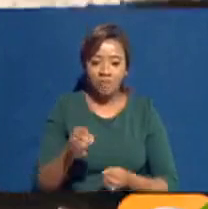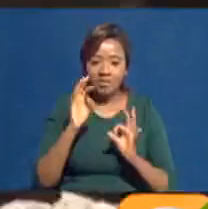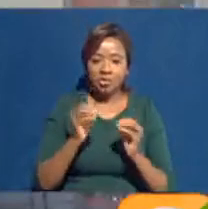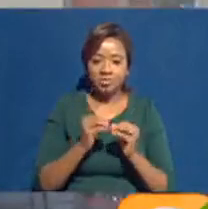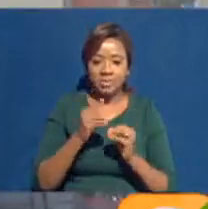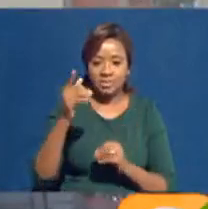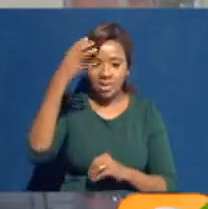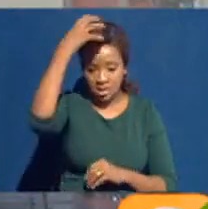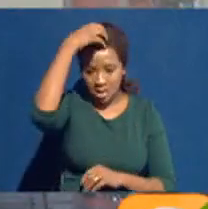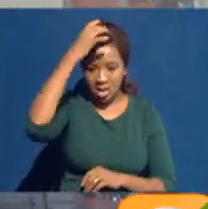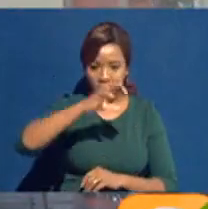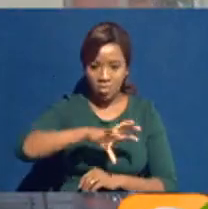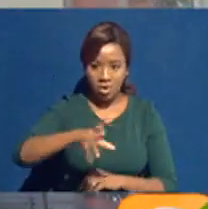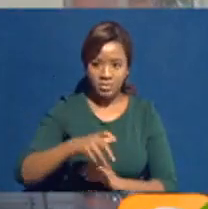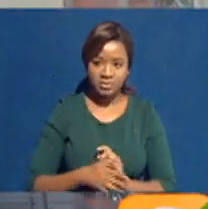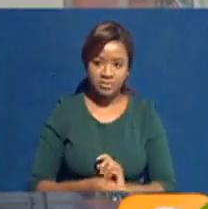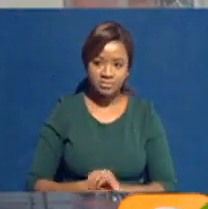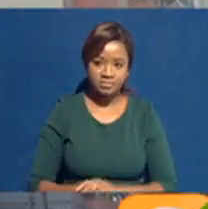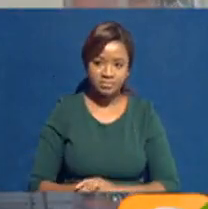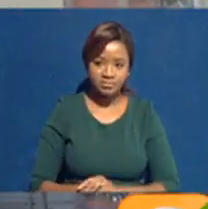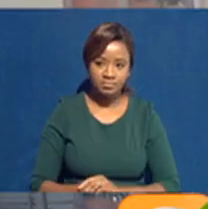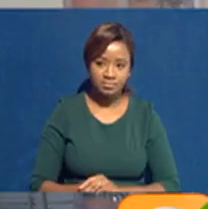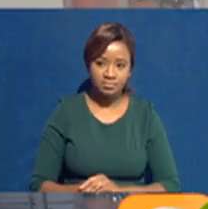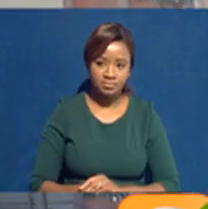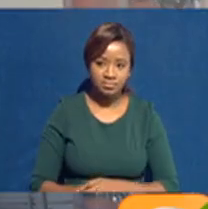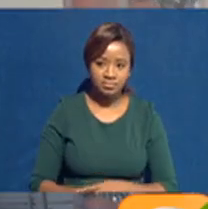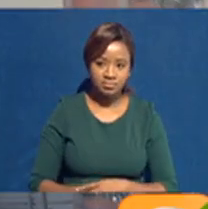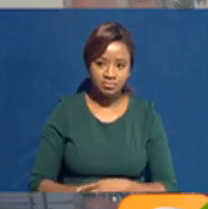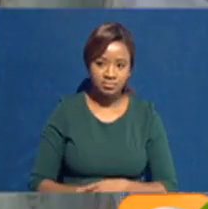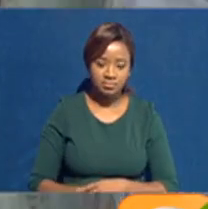in Lamu County. Ayub Abdikadir, Citizen TV, Nairobi.